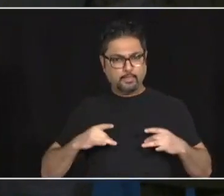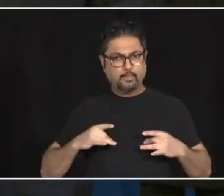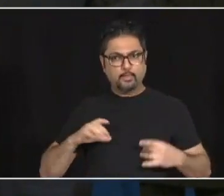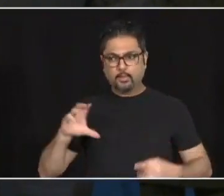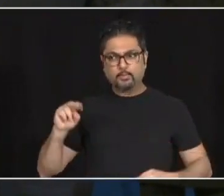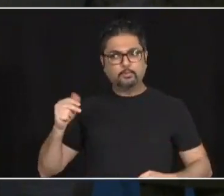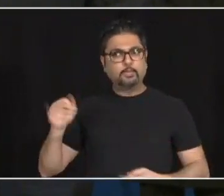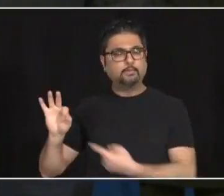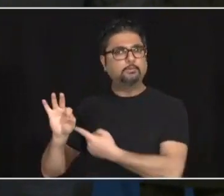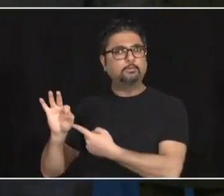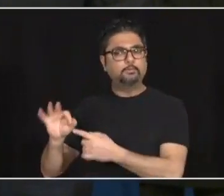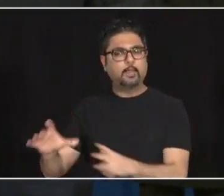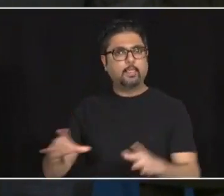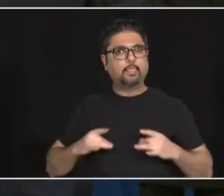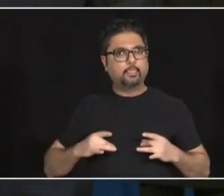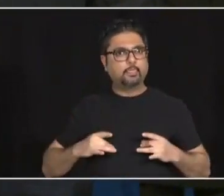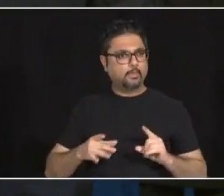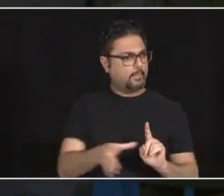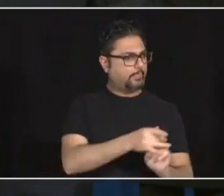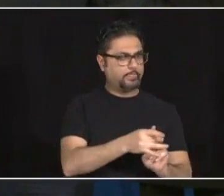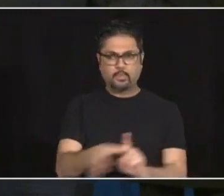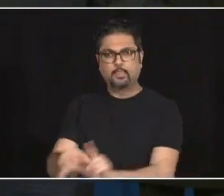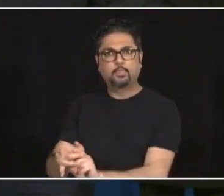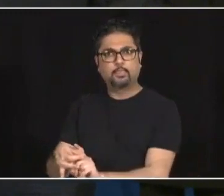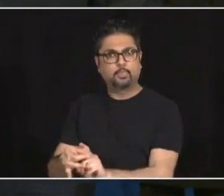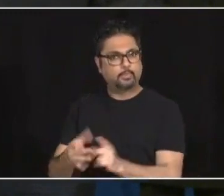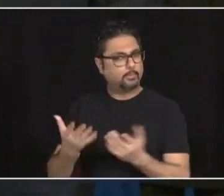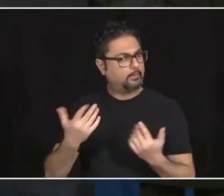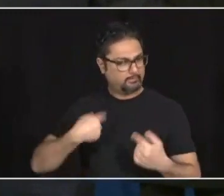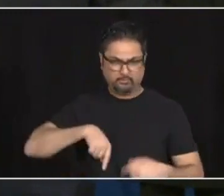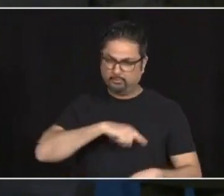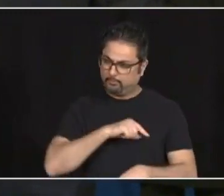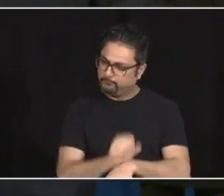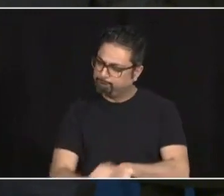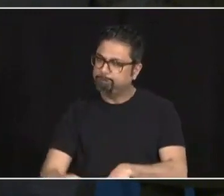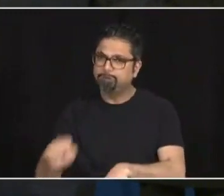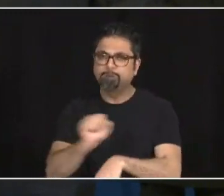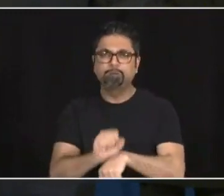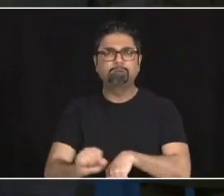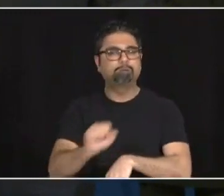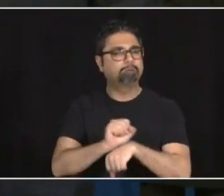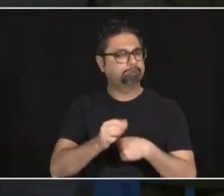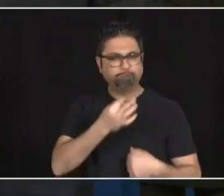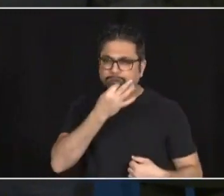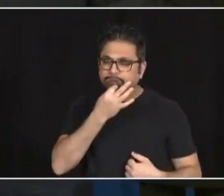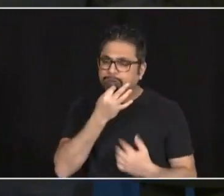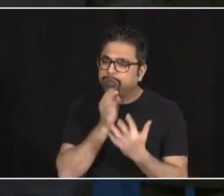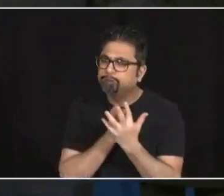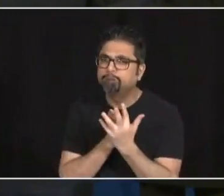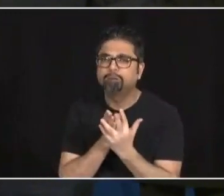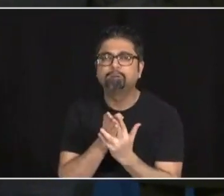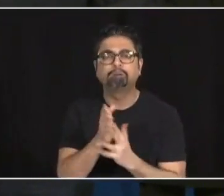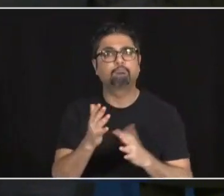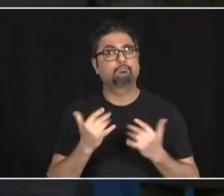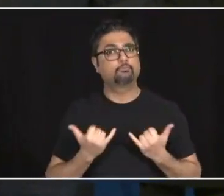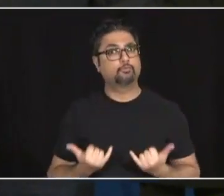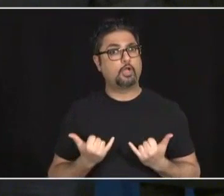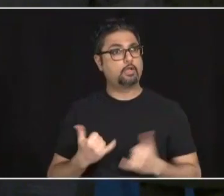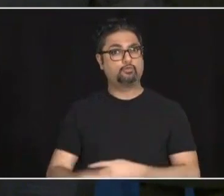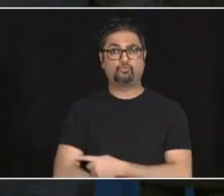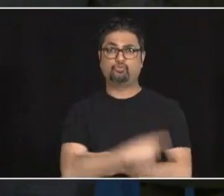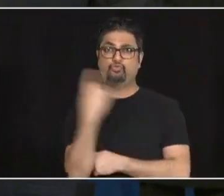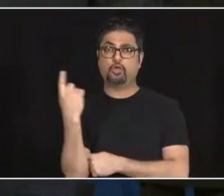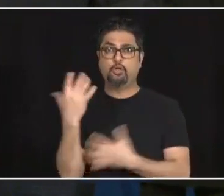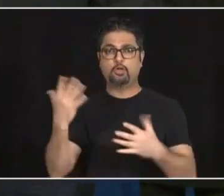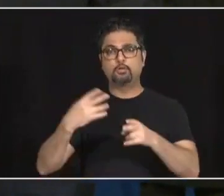doing extraordinary work. That's why, today, our government is announcing a new temporary pandemic